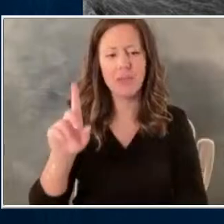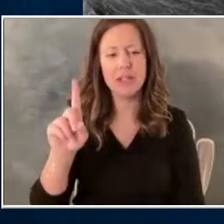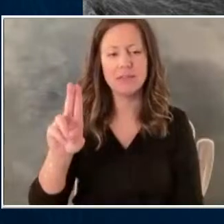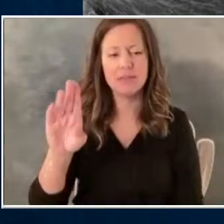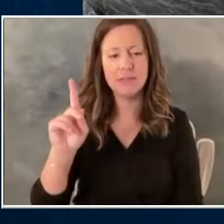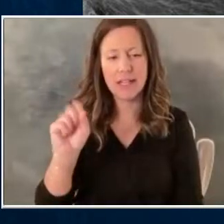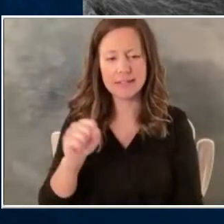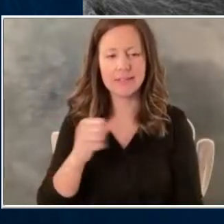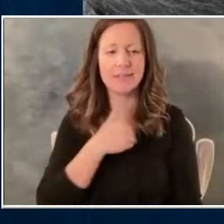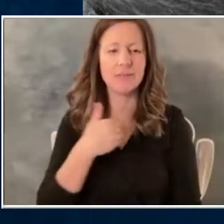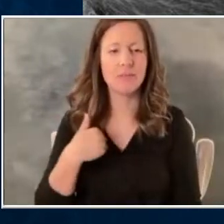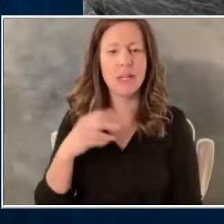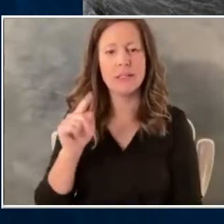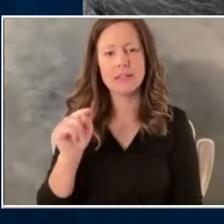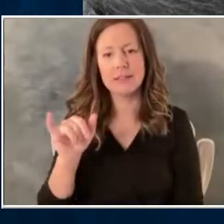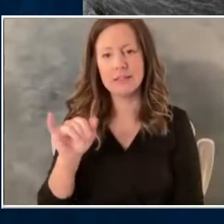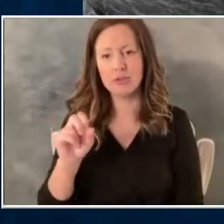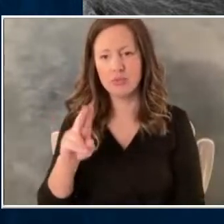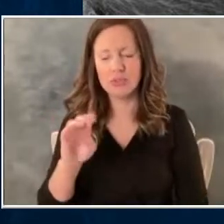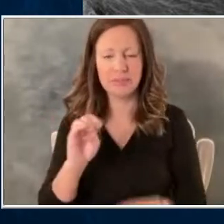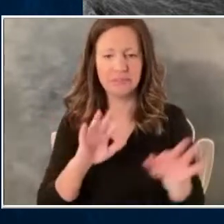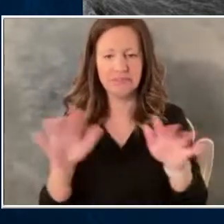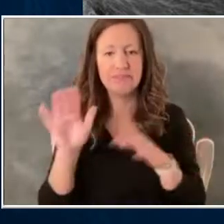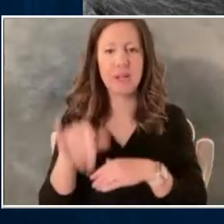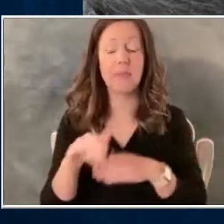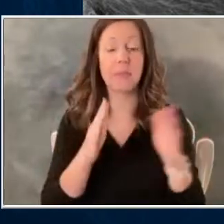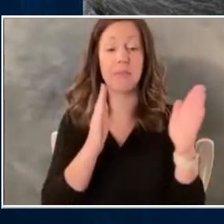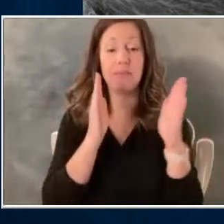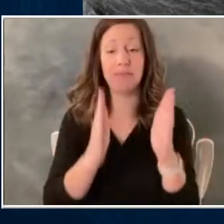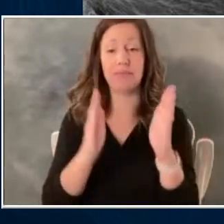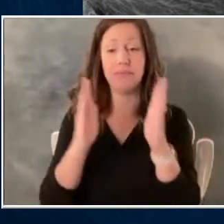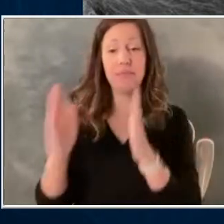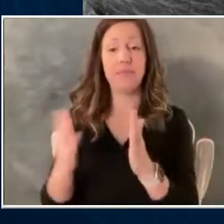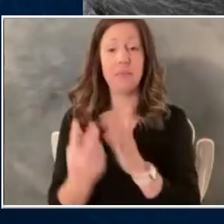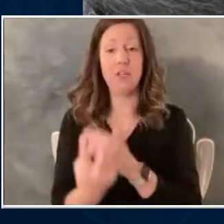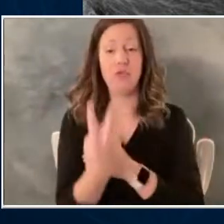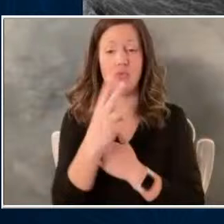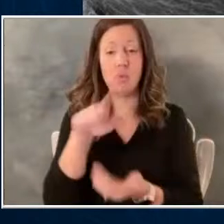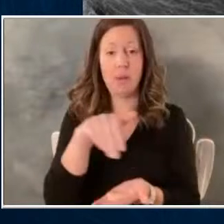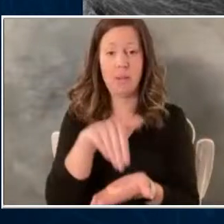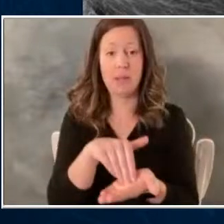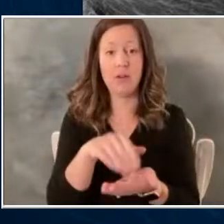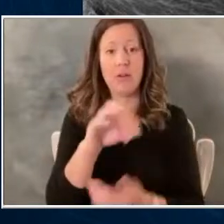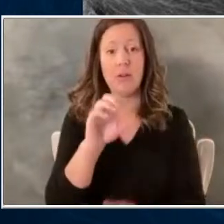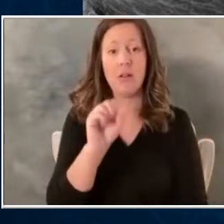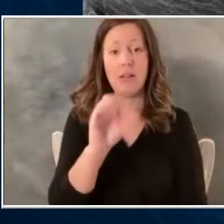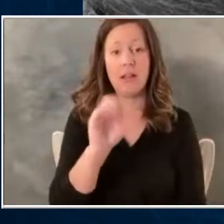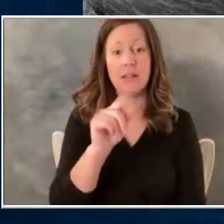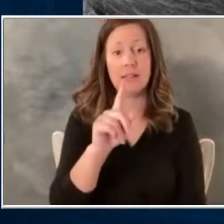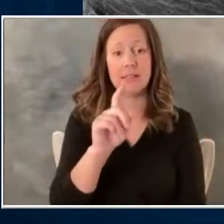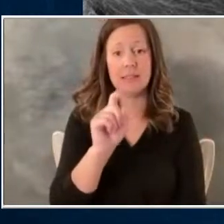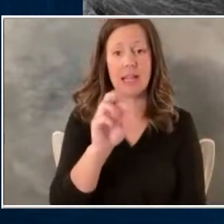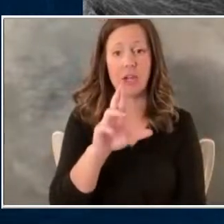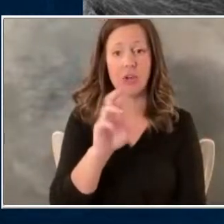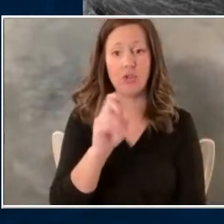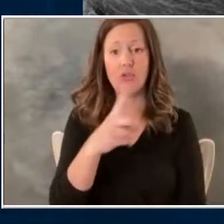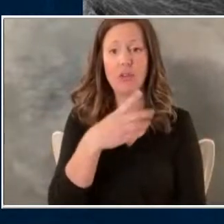we go to the 2 middle images, the scattered density and their heterogeneous density,